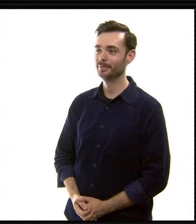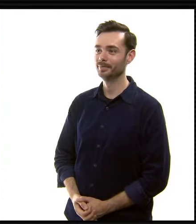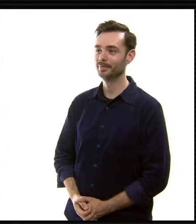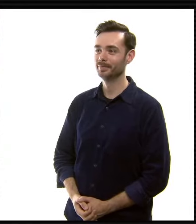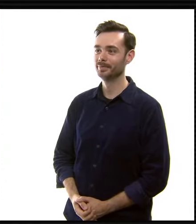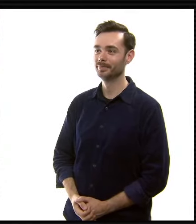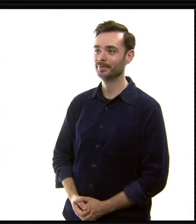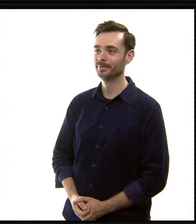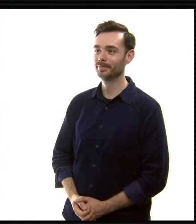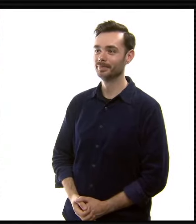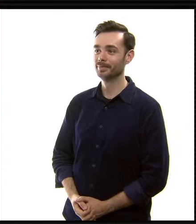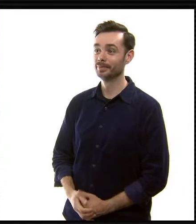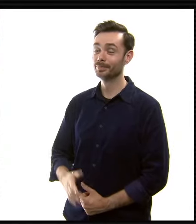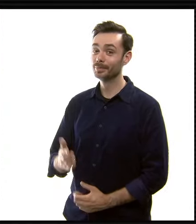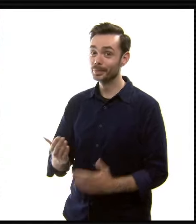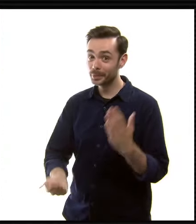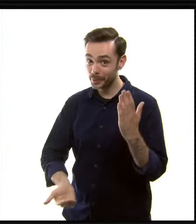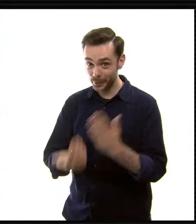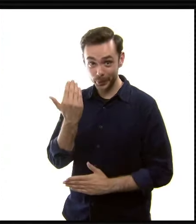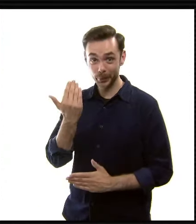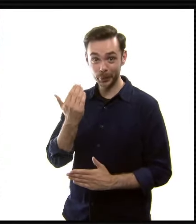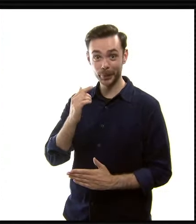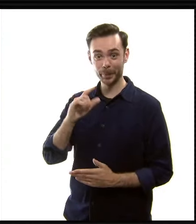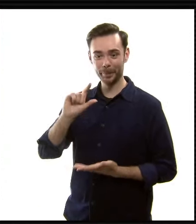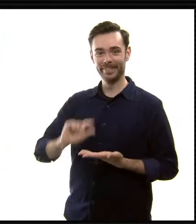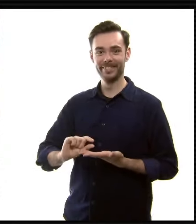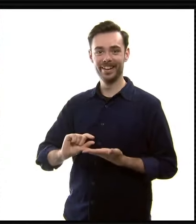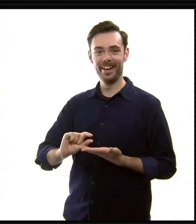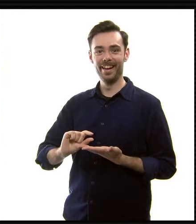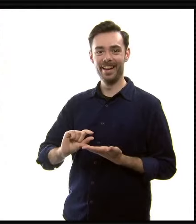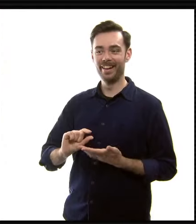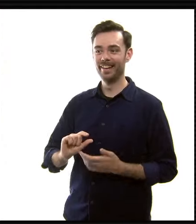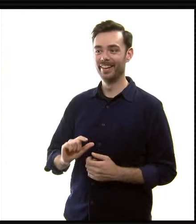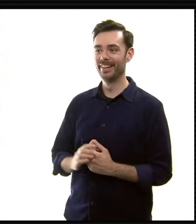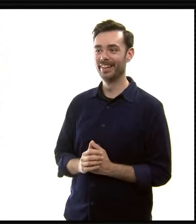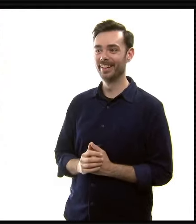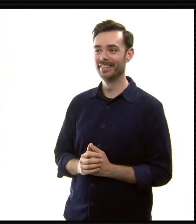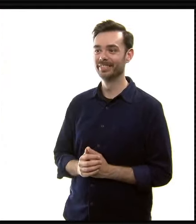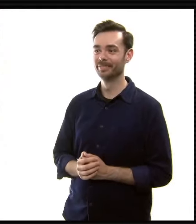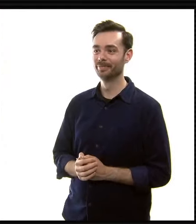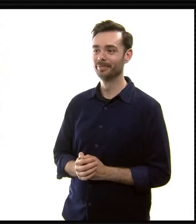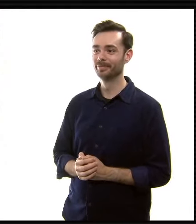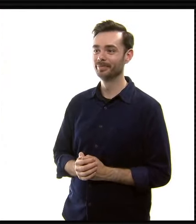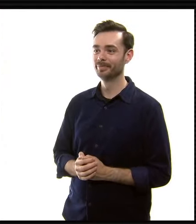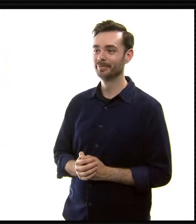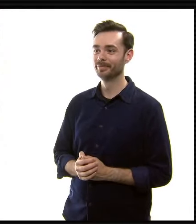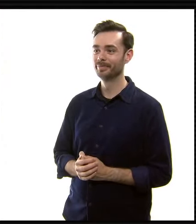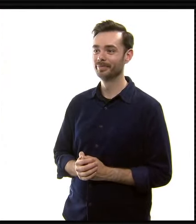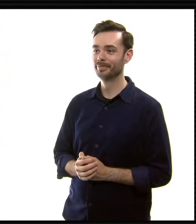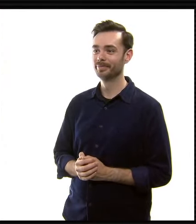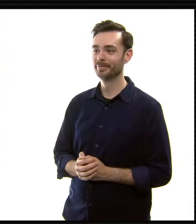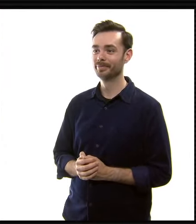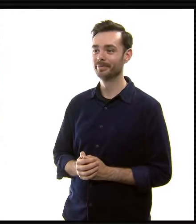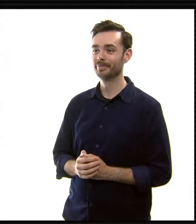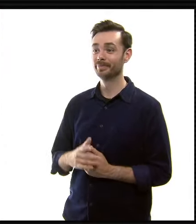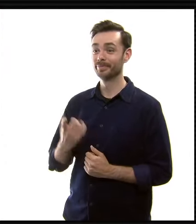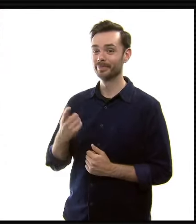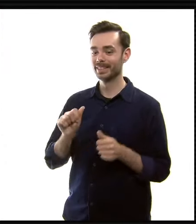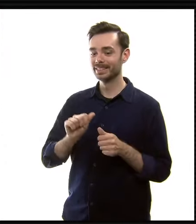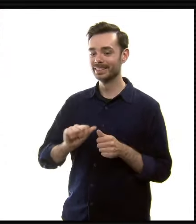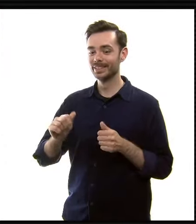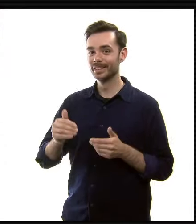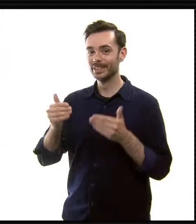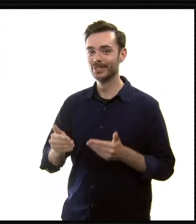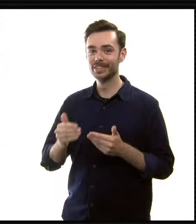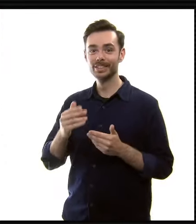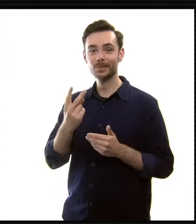Two brand new minifigures on top of the cardboard robot that will appear in Series 23. Yes. So we